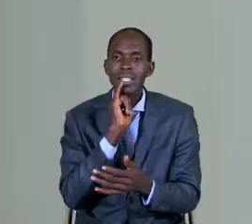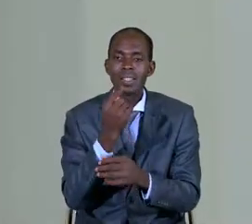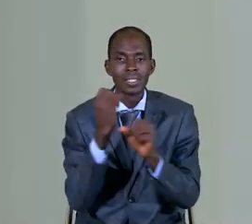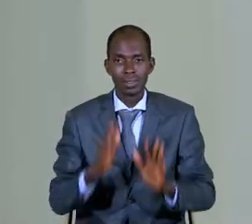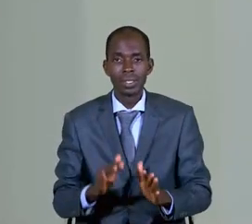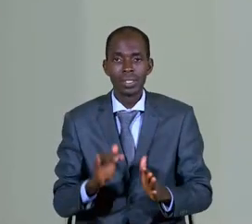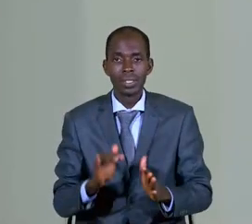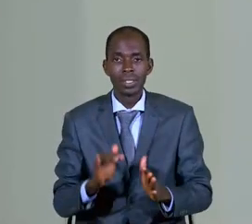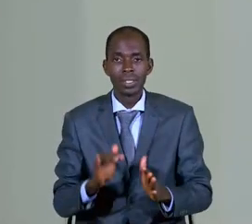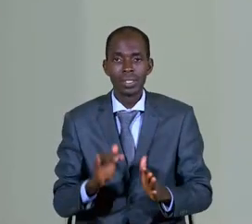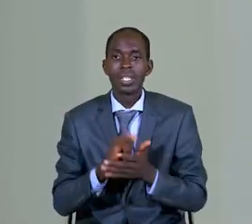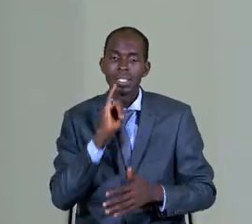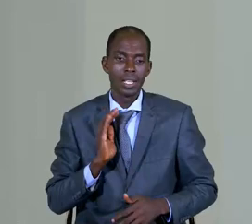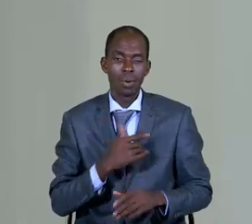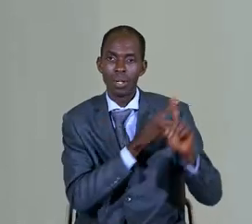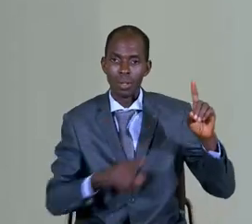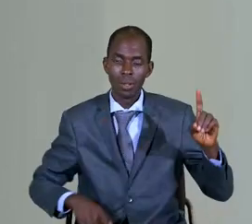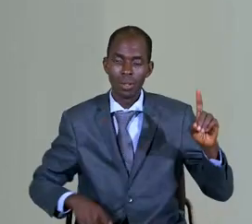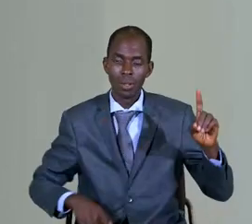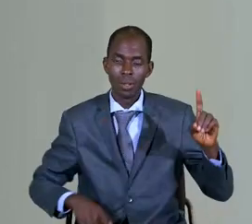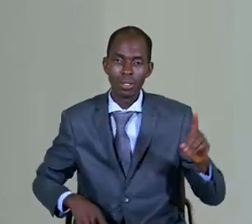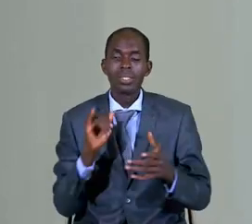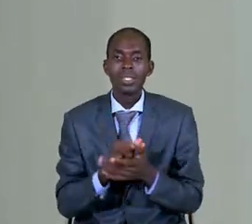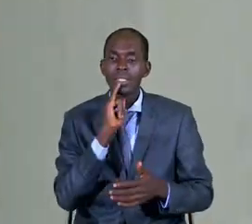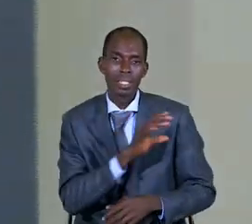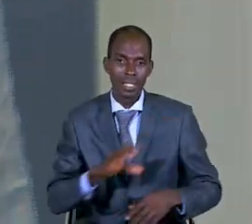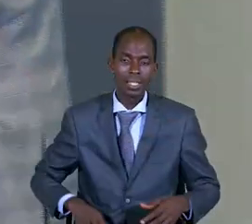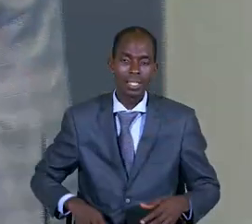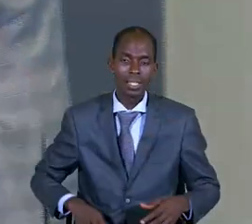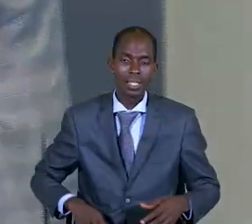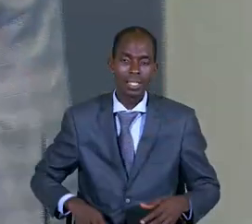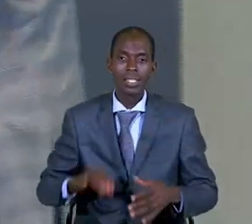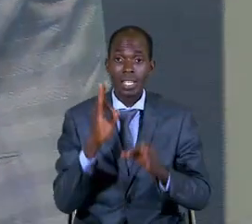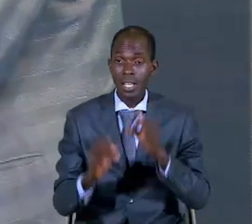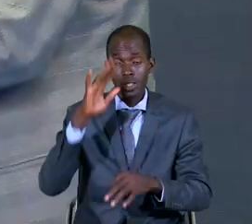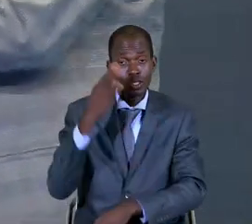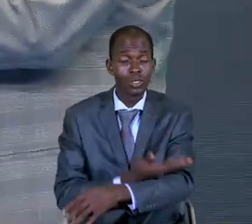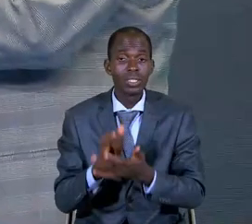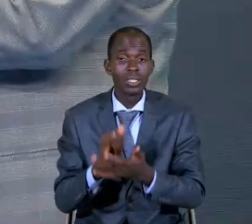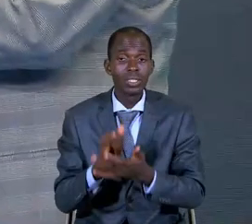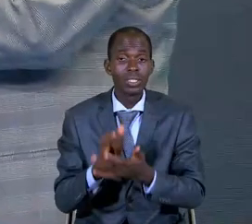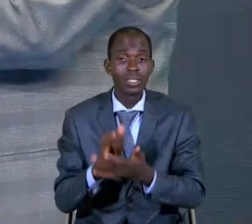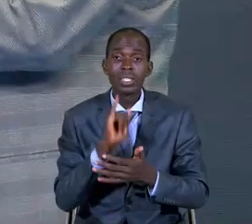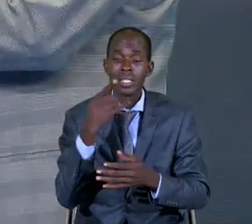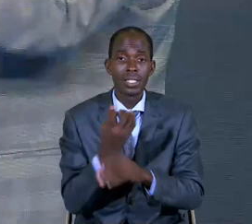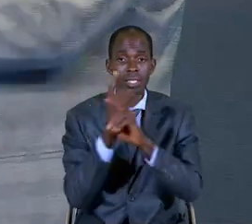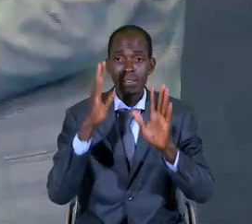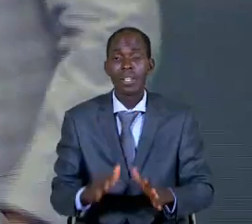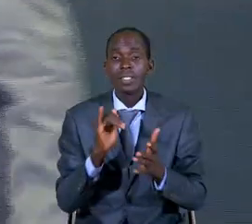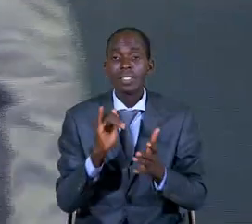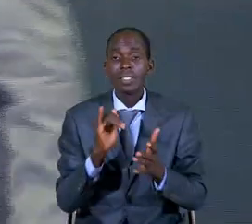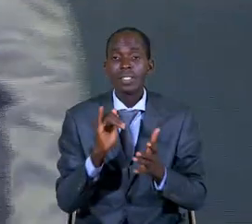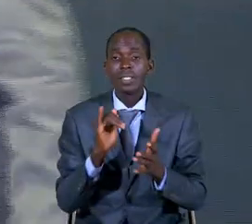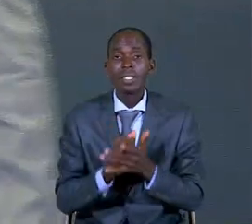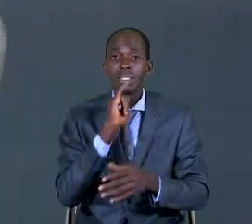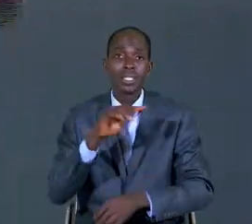our Lord, if the Son, that's Christ, if the Son, that's the Deliverer, if the Son, that's the